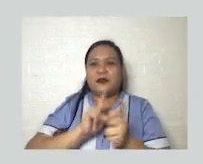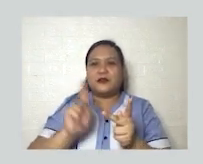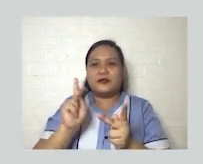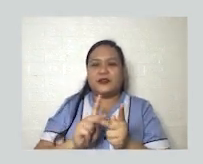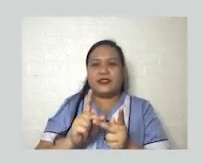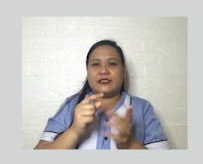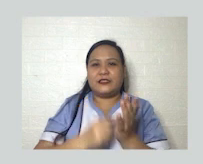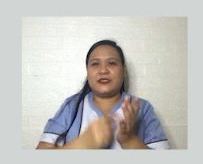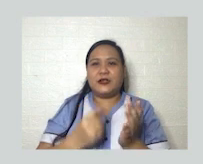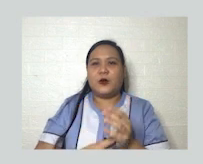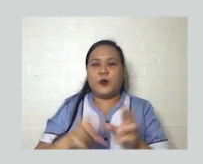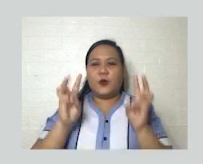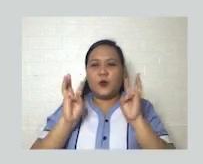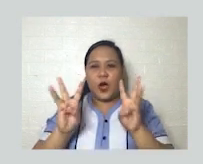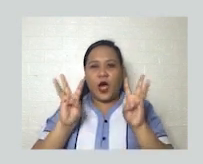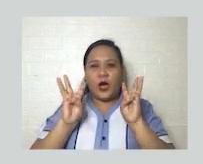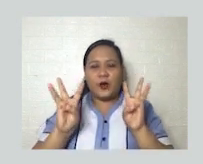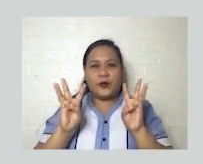Did you get a perfect score?